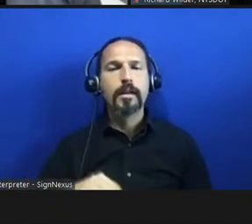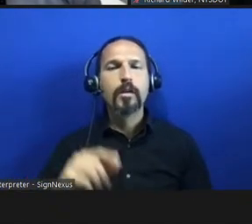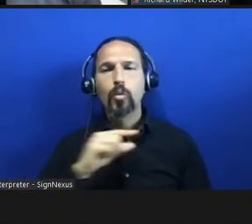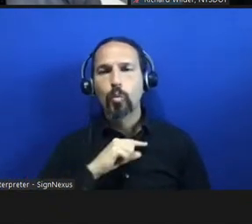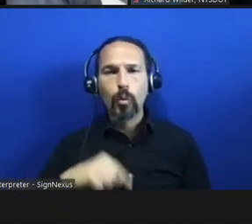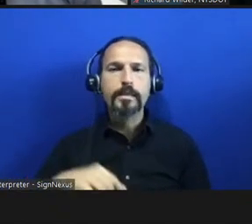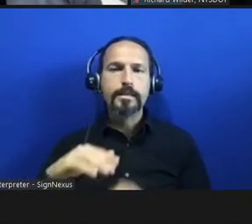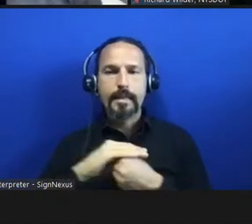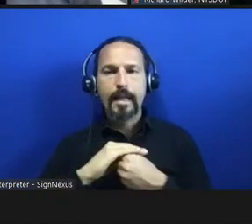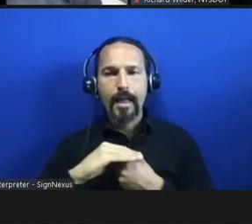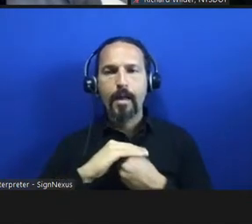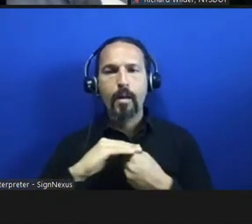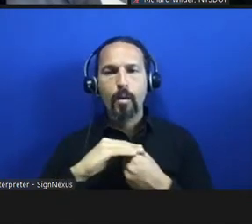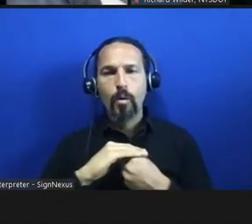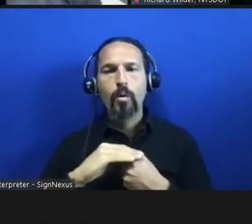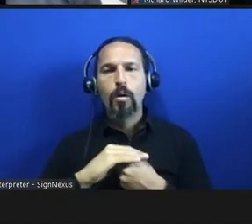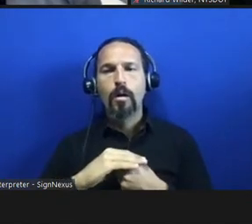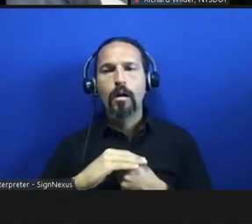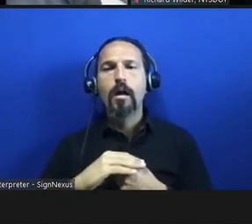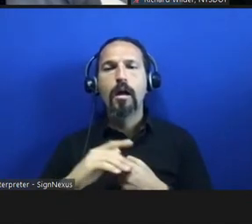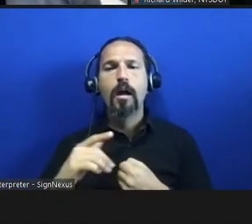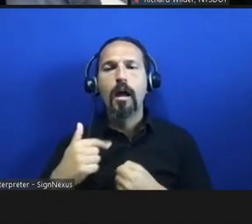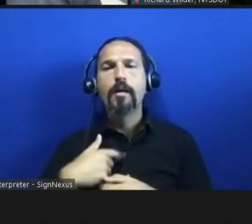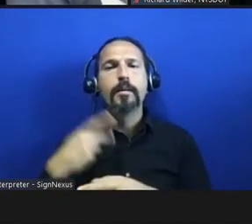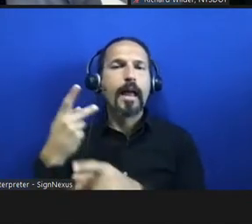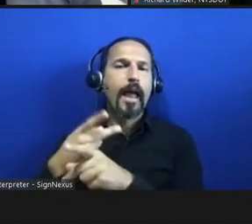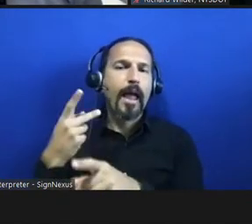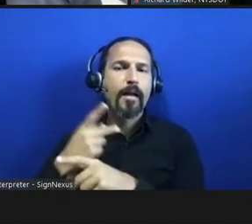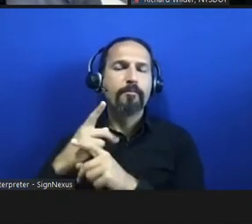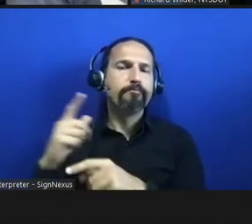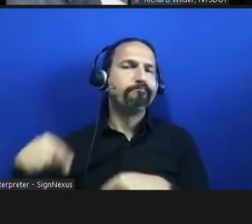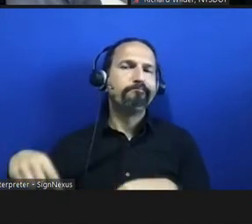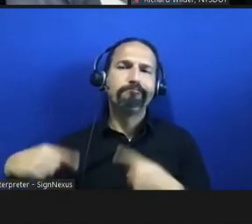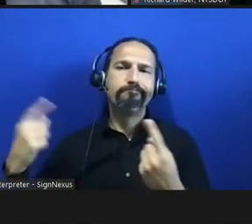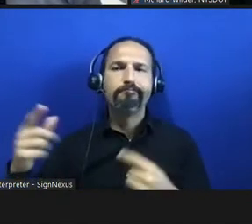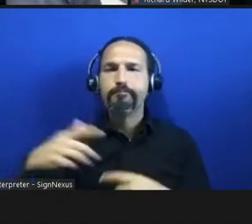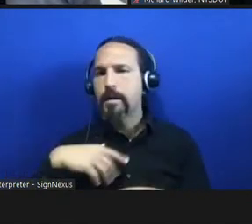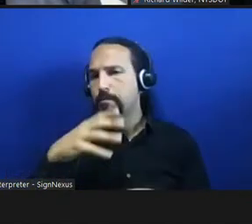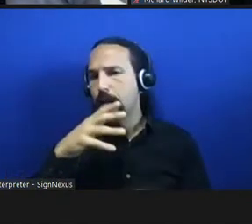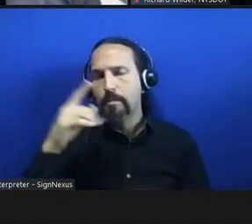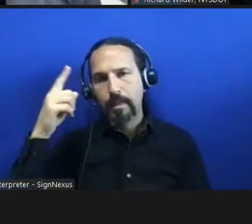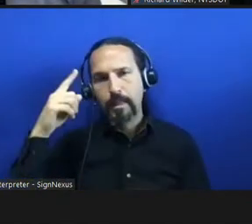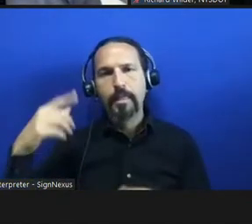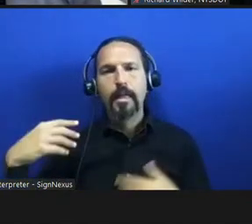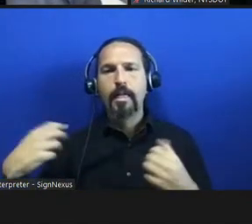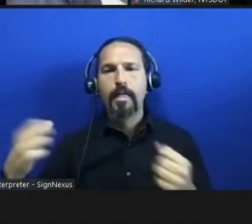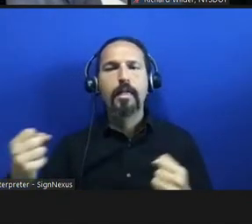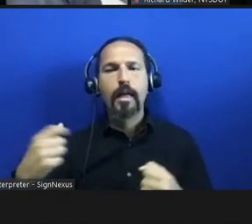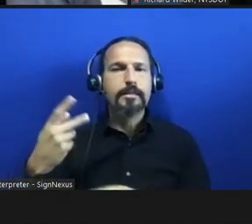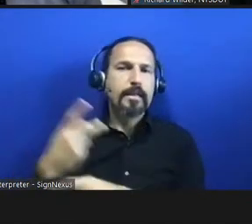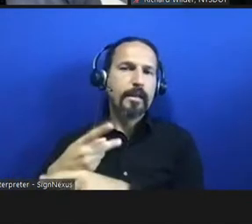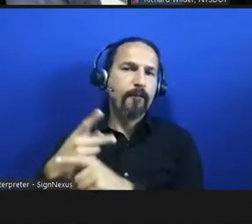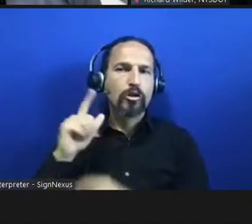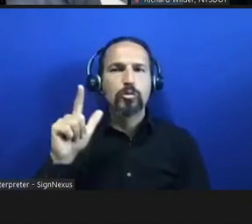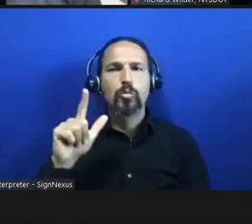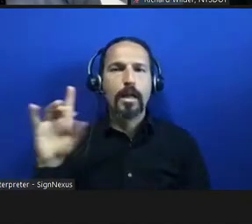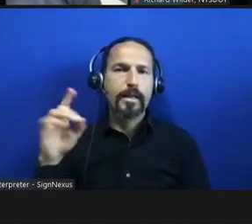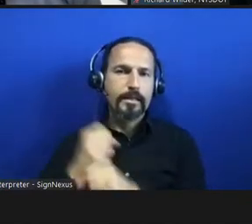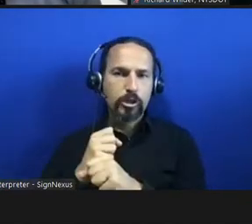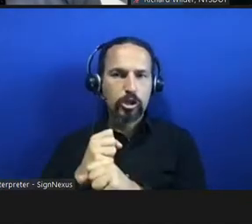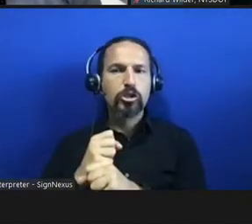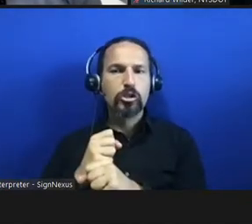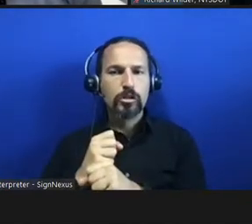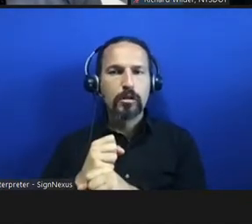County um I have been a caregiver for most of my life my mother was mentally ill I took care of her for 28 years